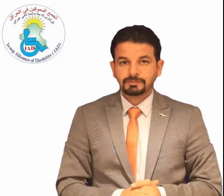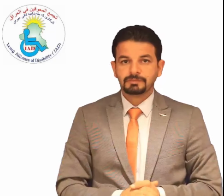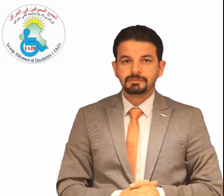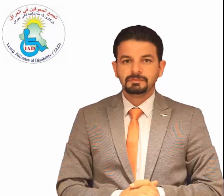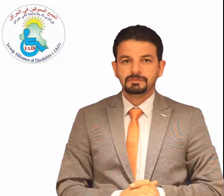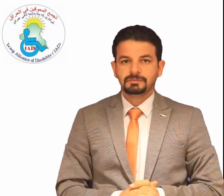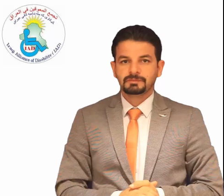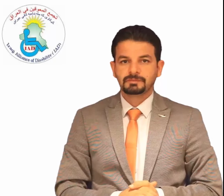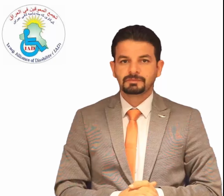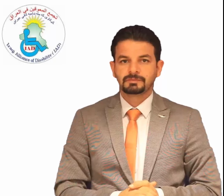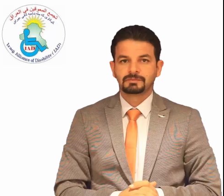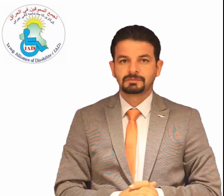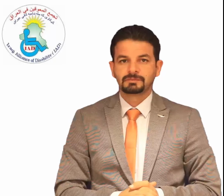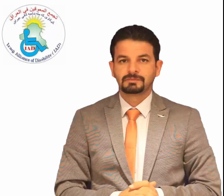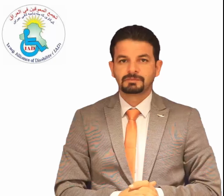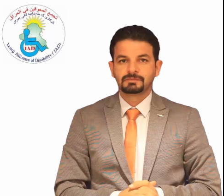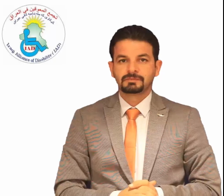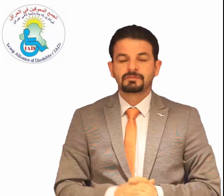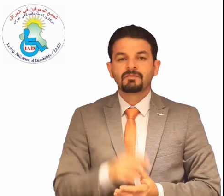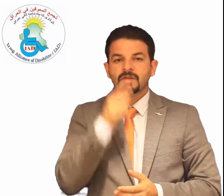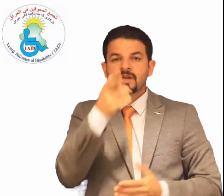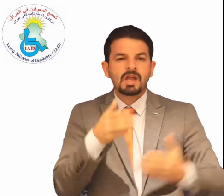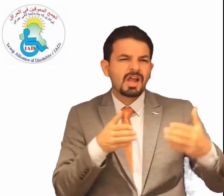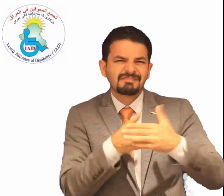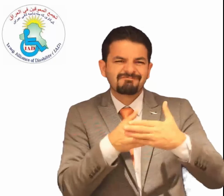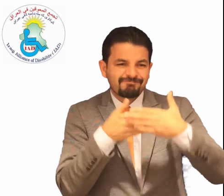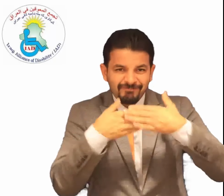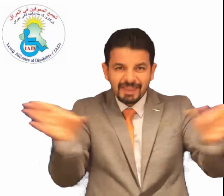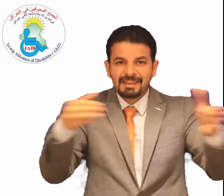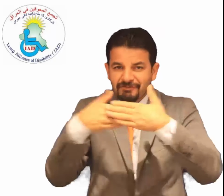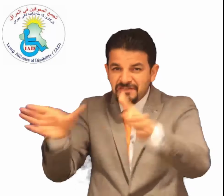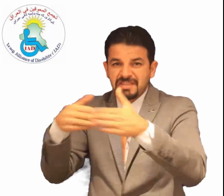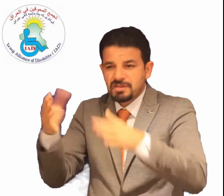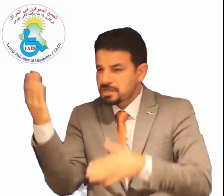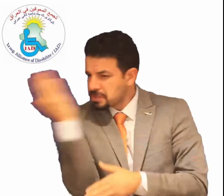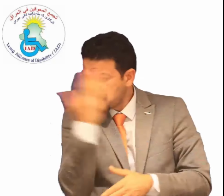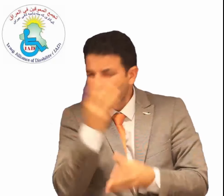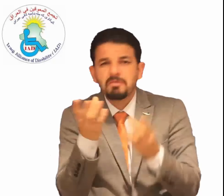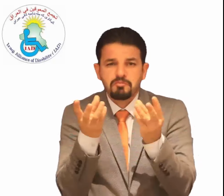funded by the elra humanitarian innovation fund